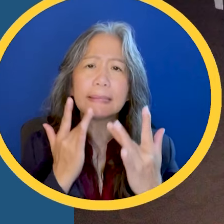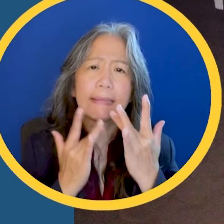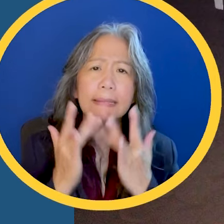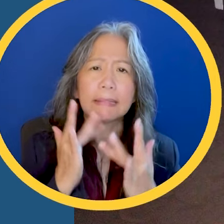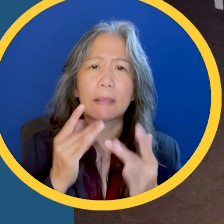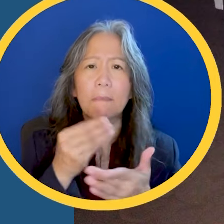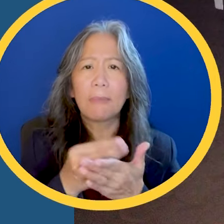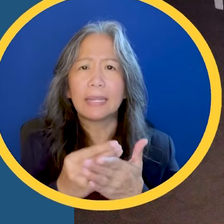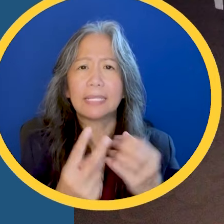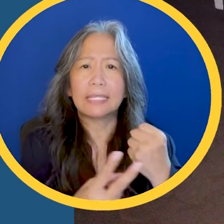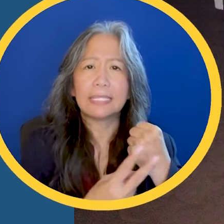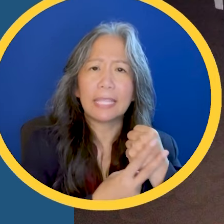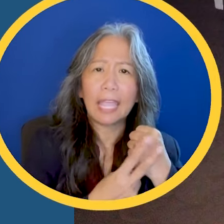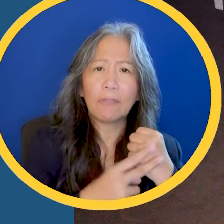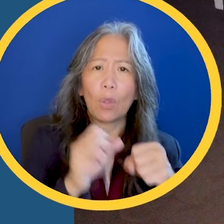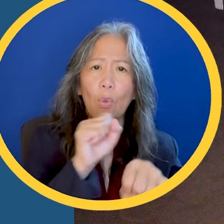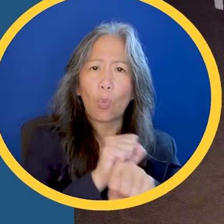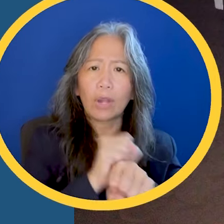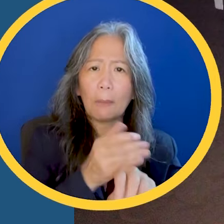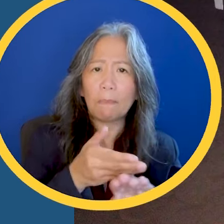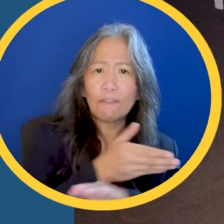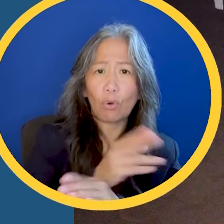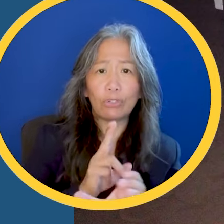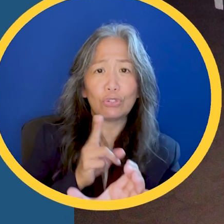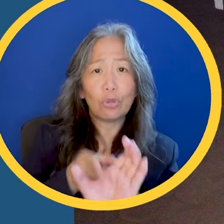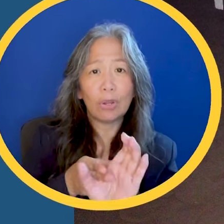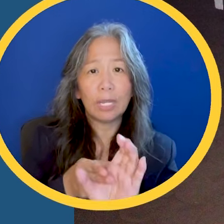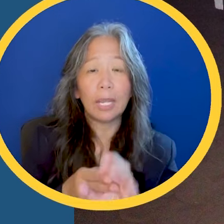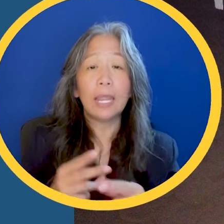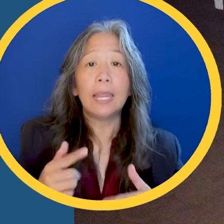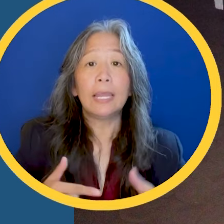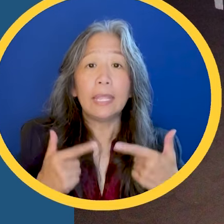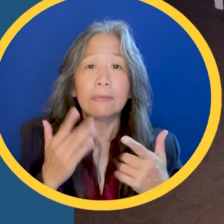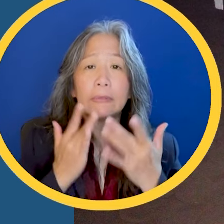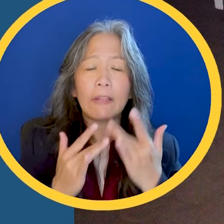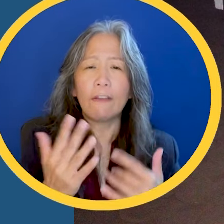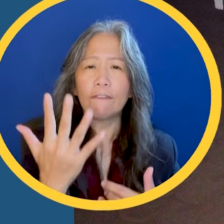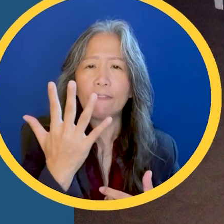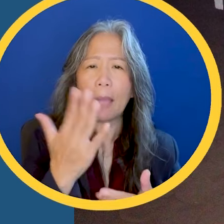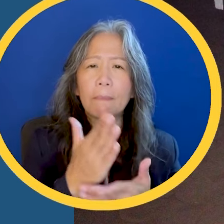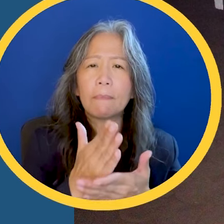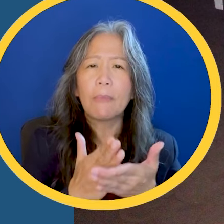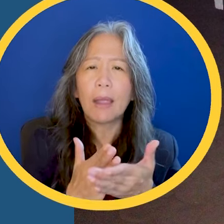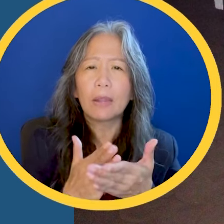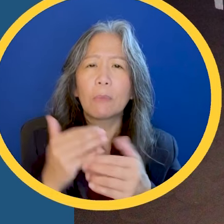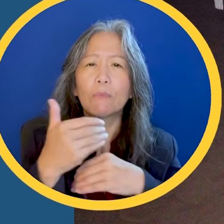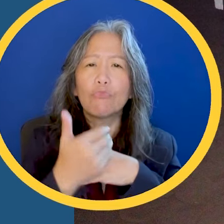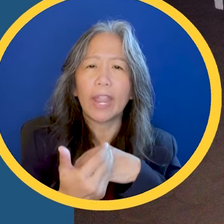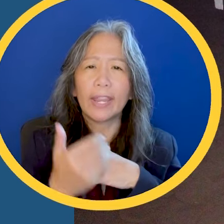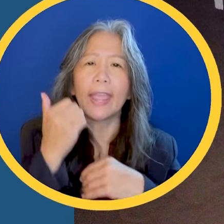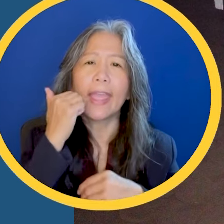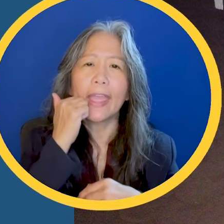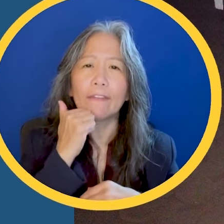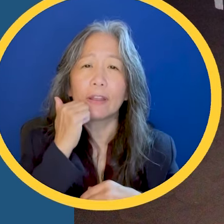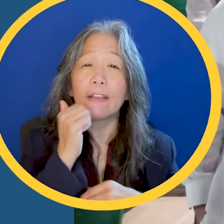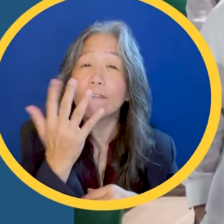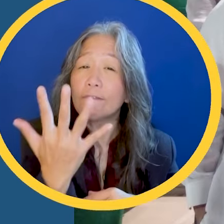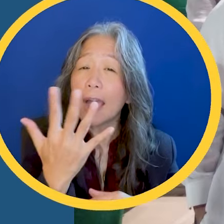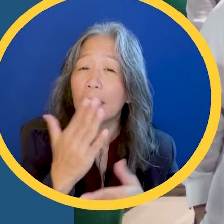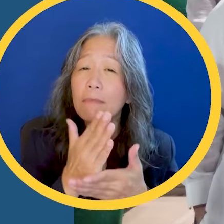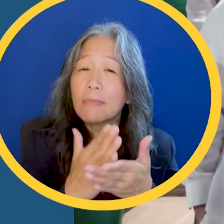limited allowance with money that they had saved while working prior to joining, they lived off of 5 pieces of bread every